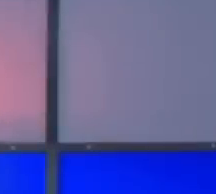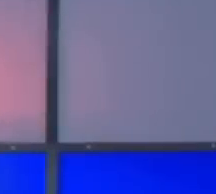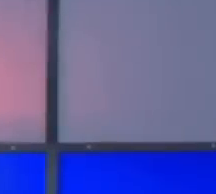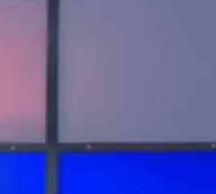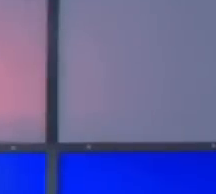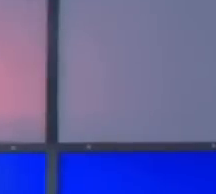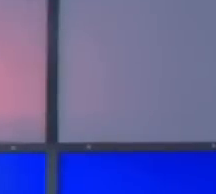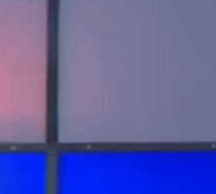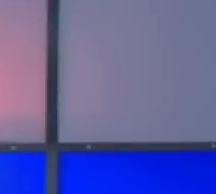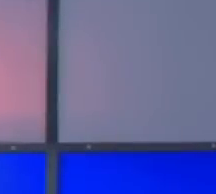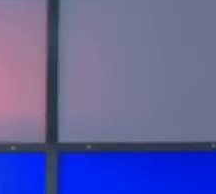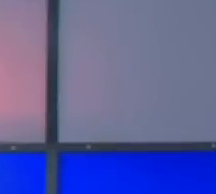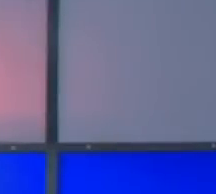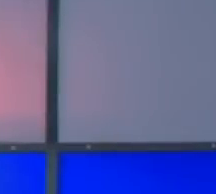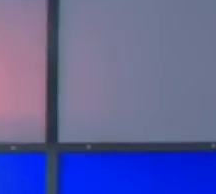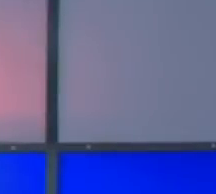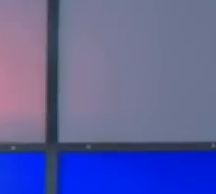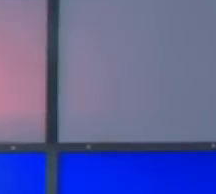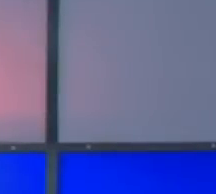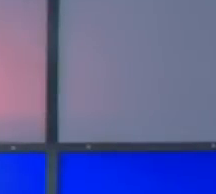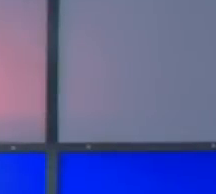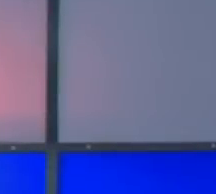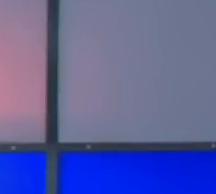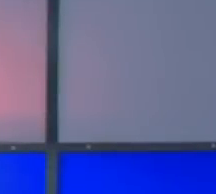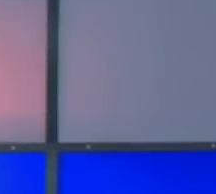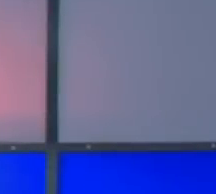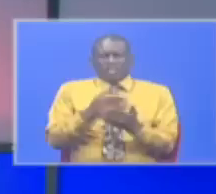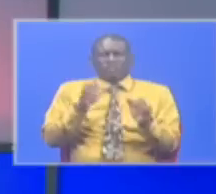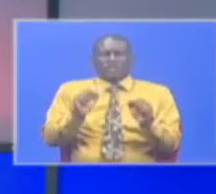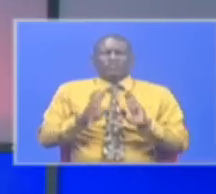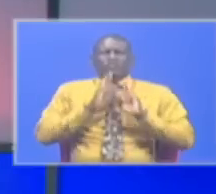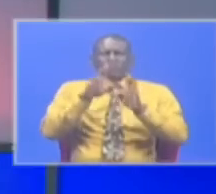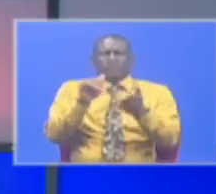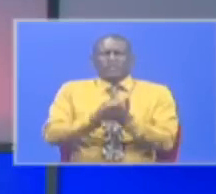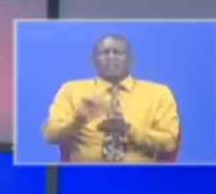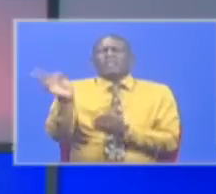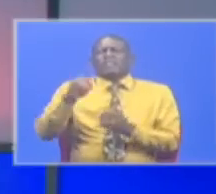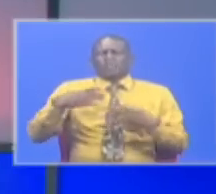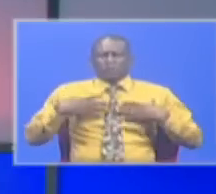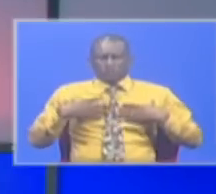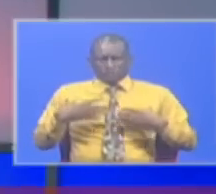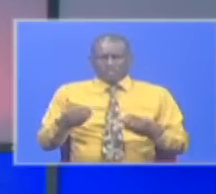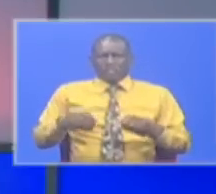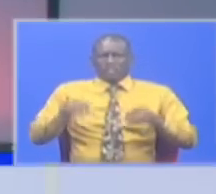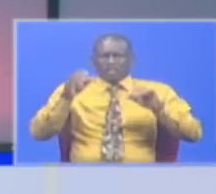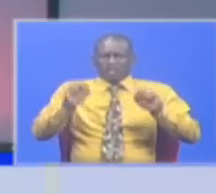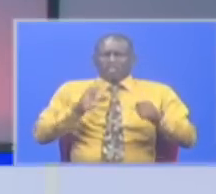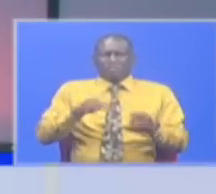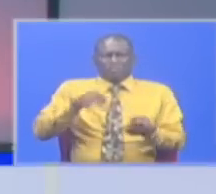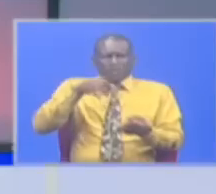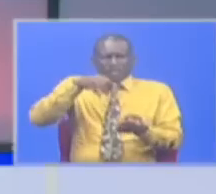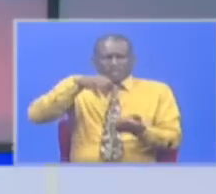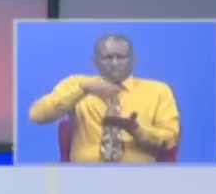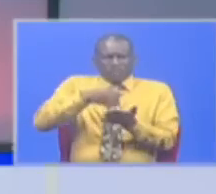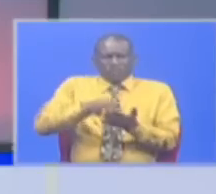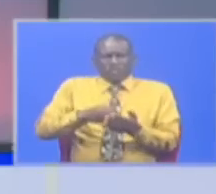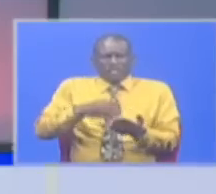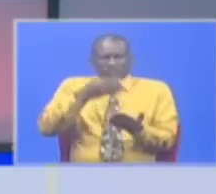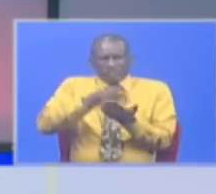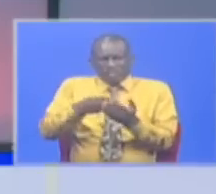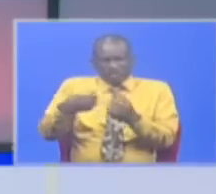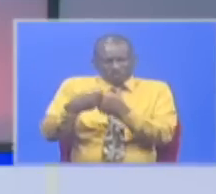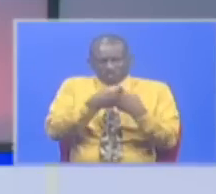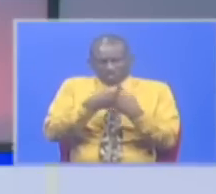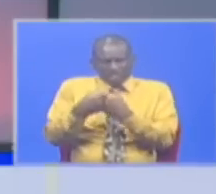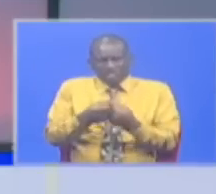Thanks for staying with us. Tonight, we can report that the Ministry of Health could be behind the financial woes that the National